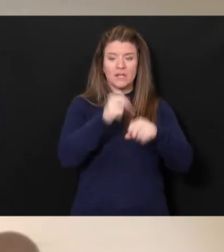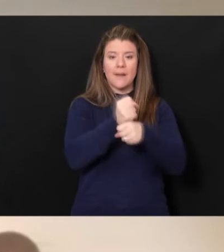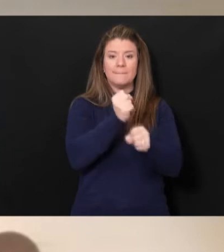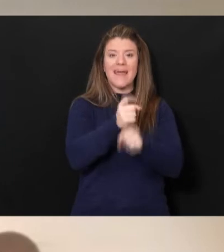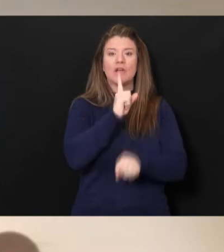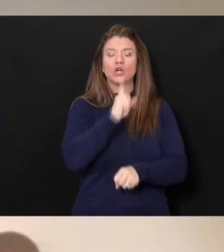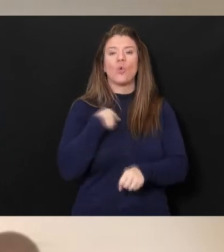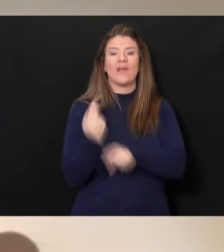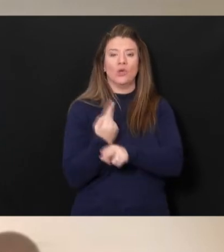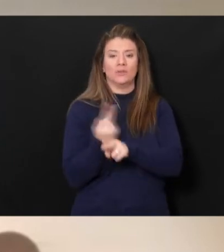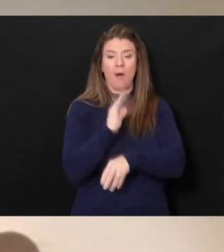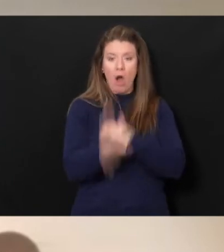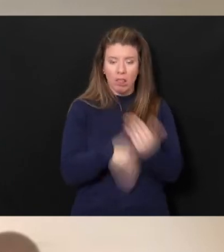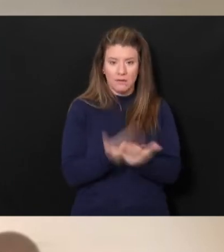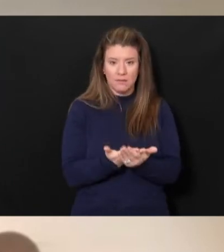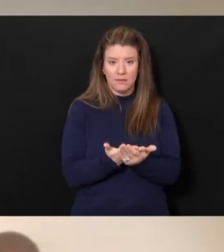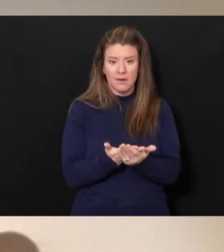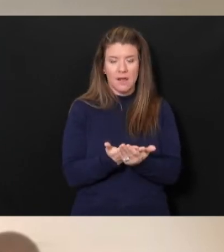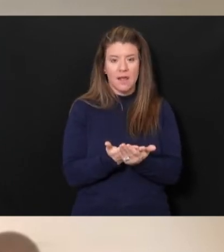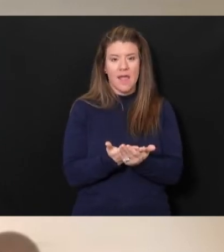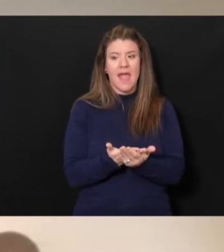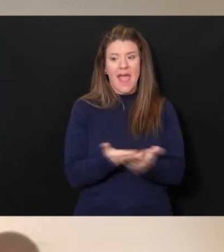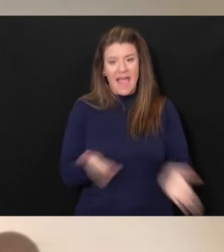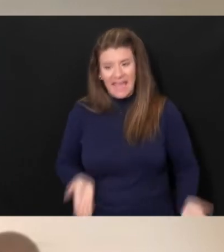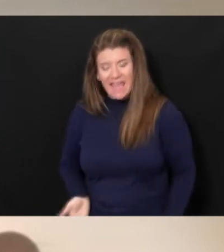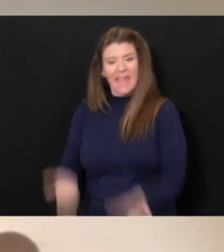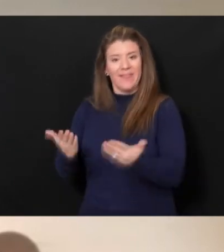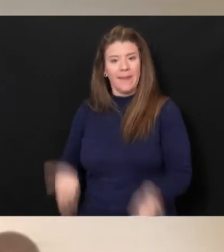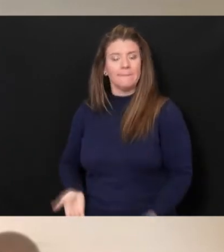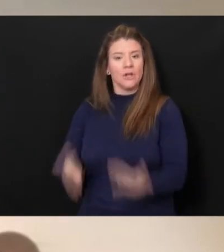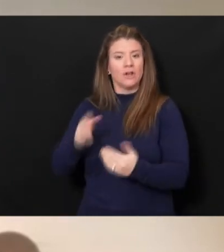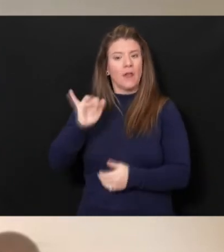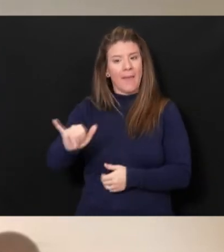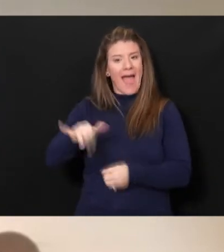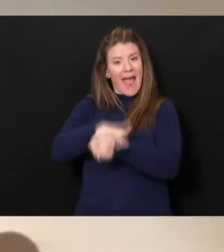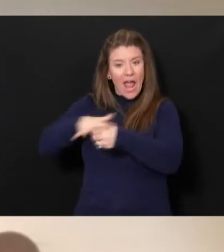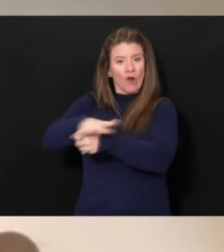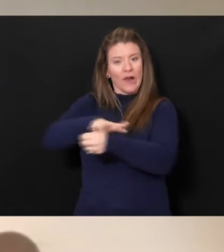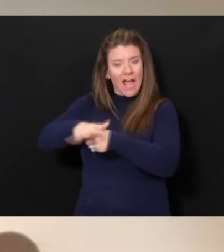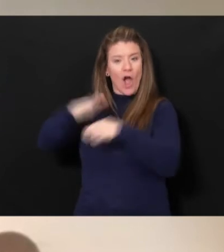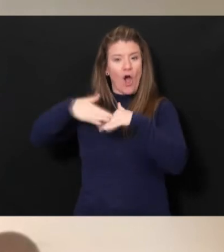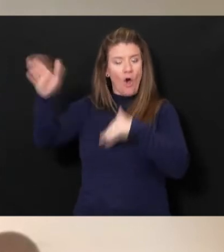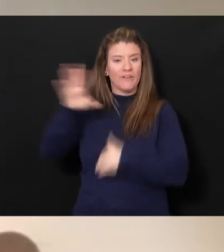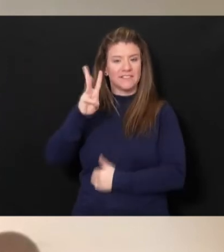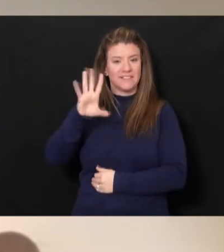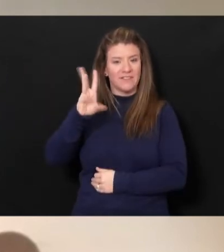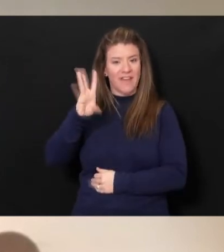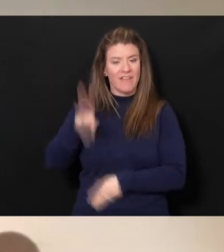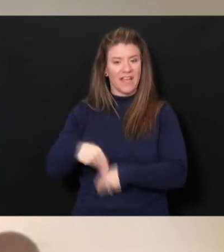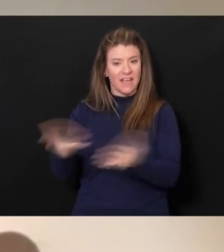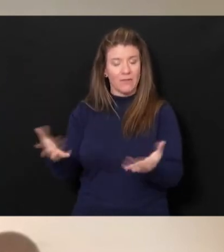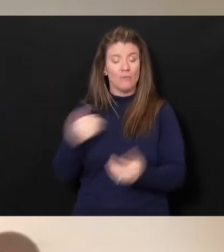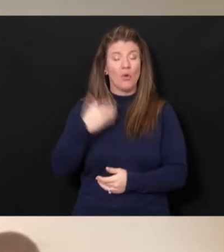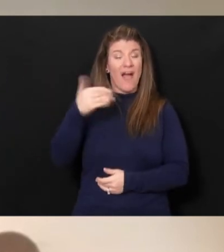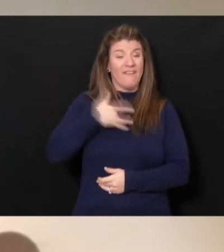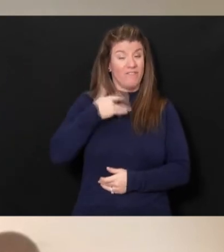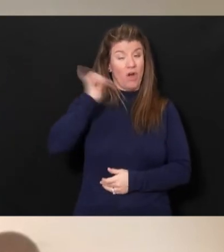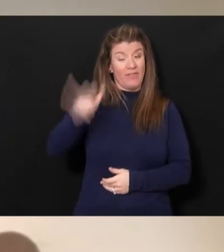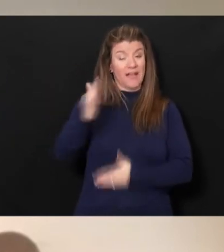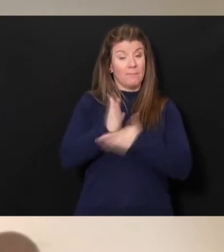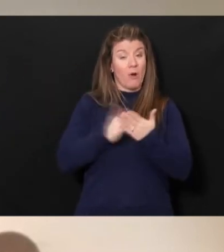use all doses and pushed them to Kanawha County to get to that over 65 population. So I think that's part of what you